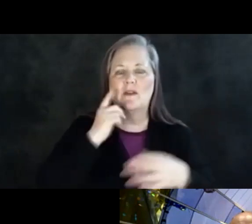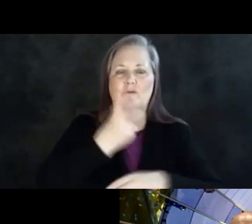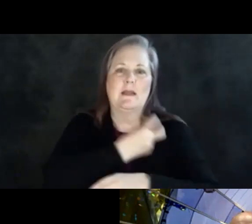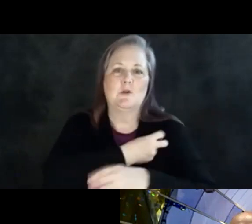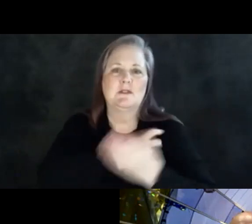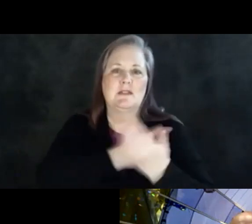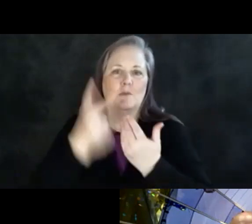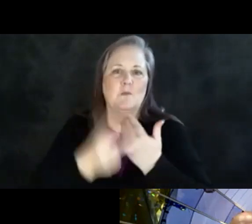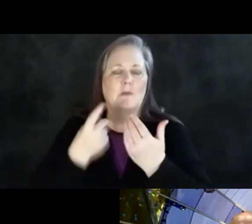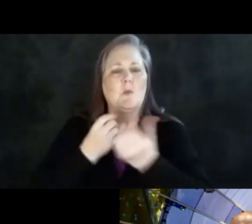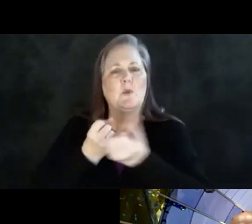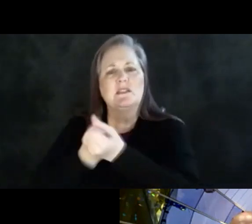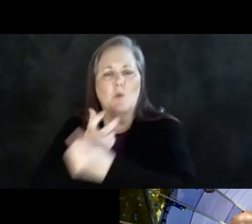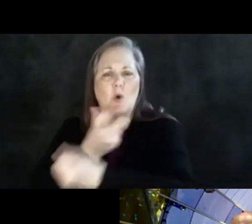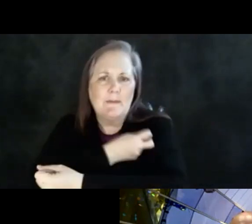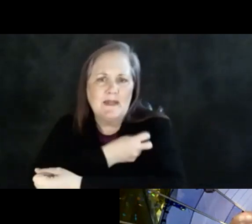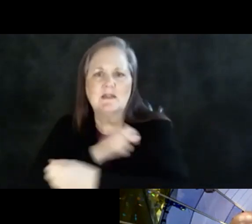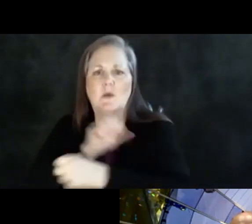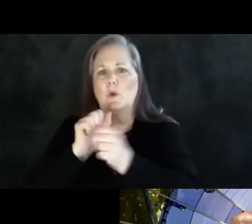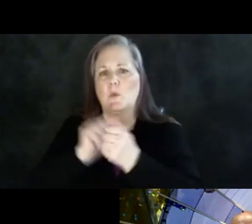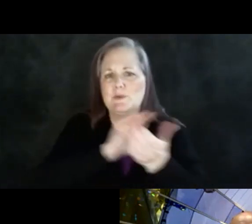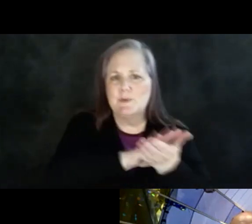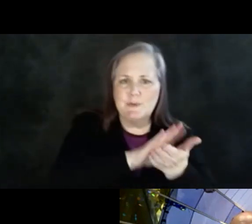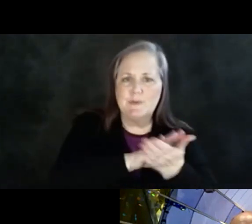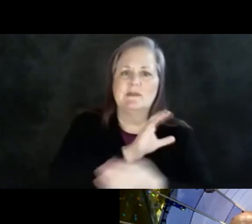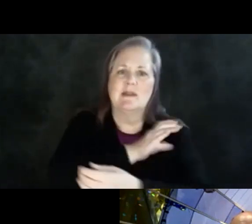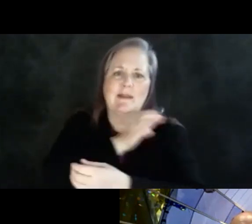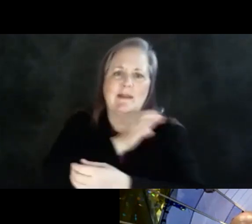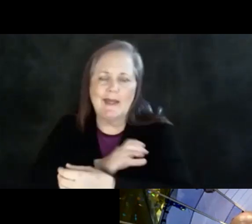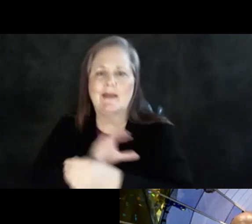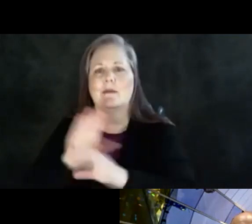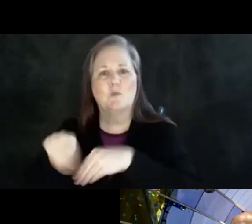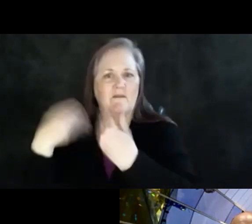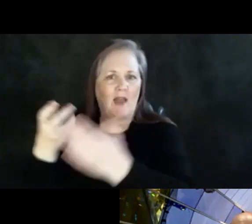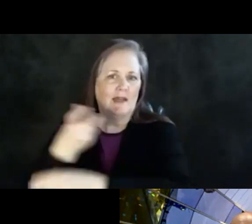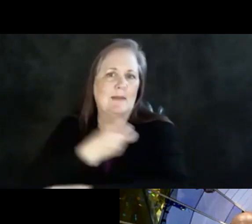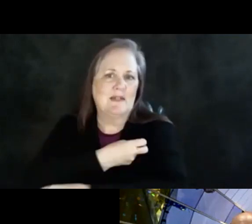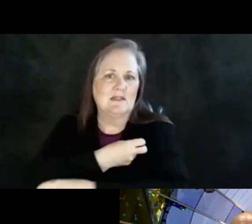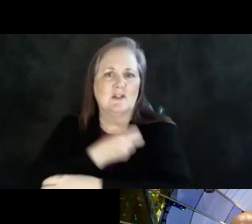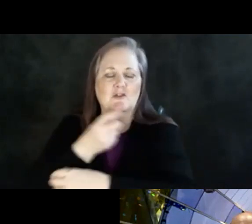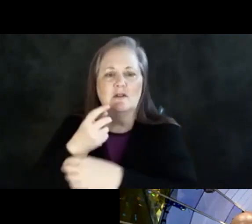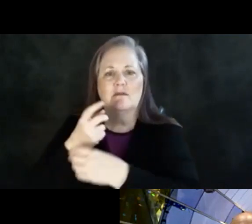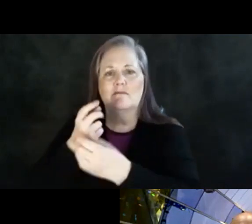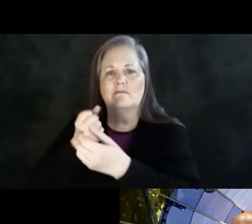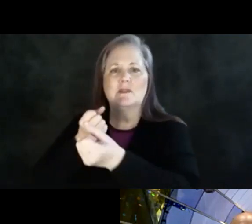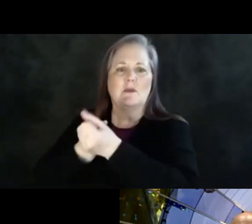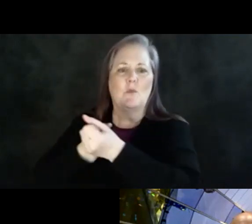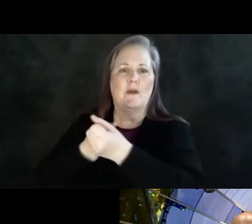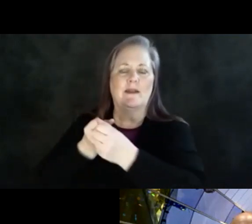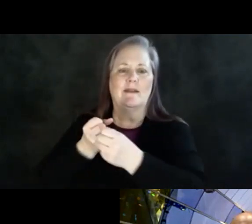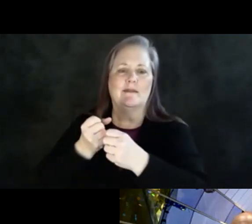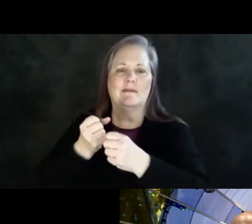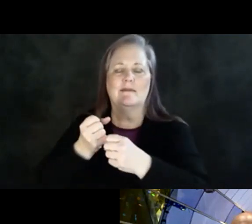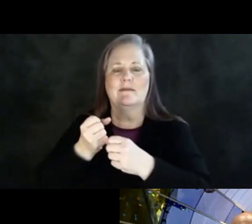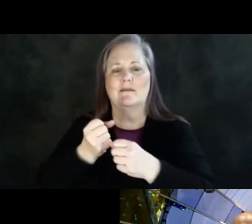normally support immunizations, work with schools and clinics, and even go out and provide immunizations to support keeping the herd